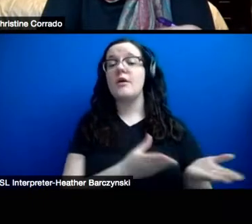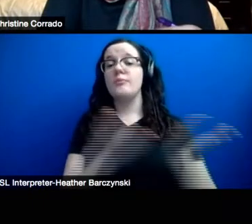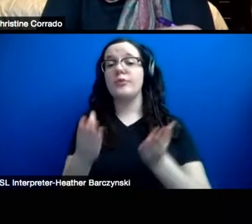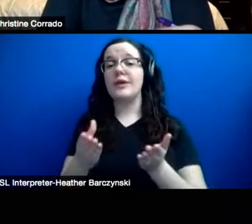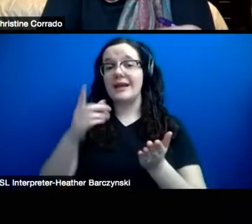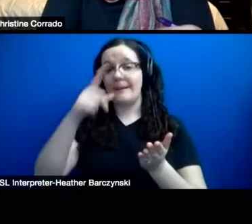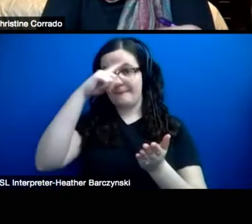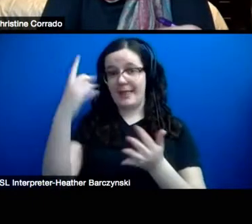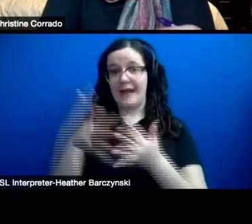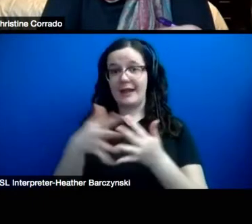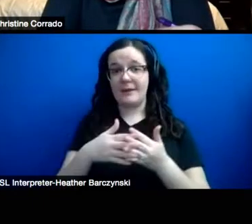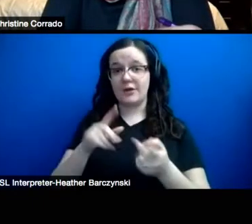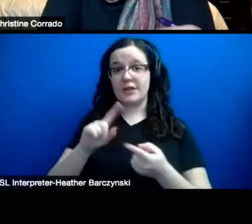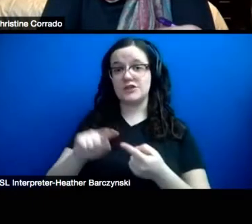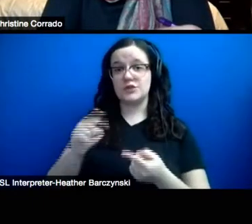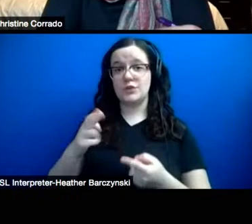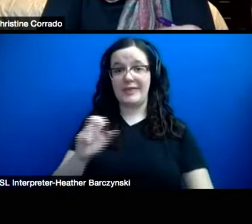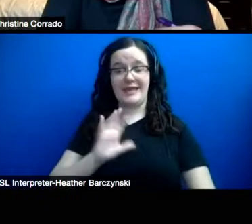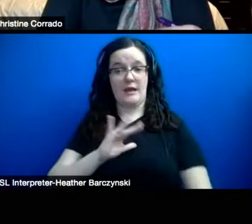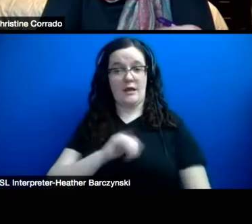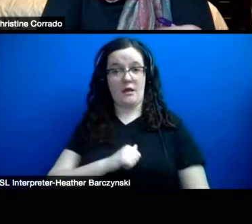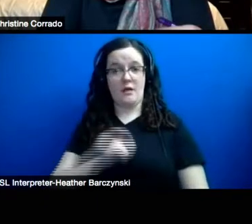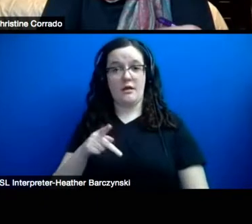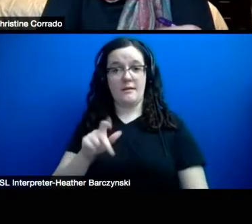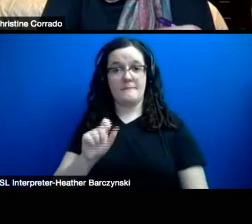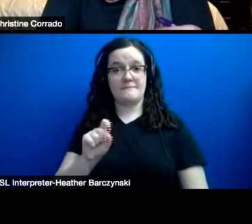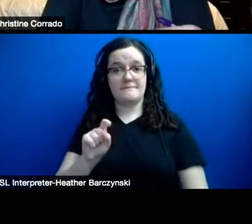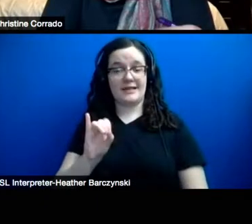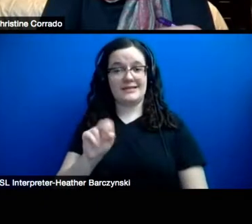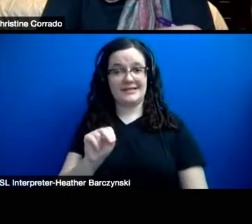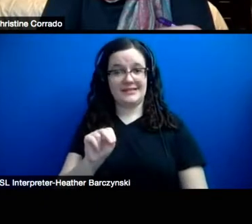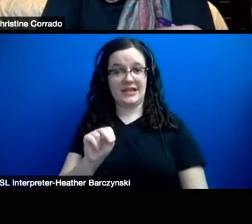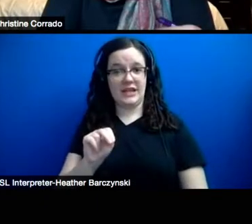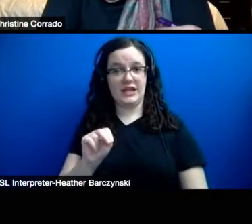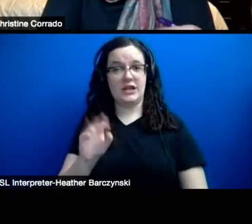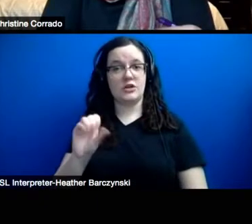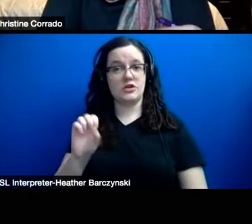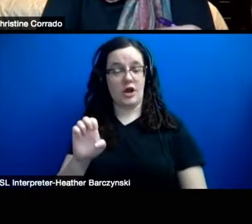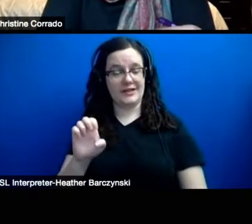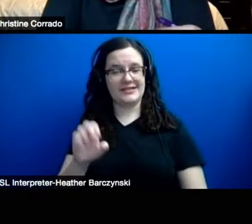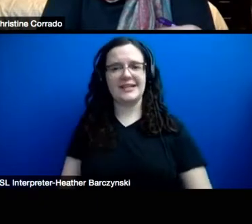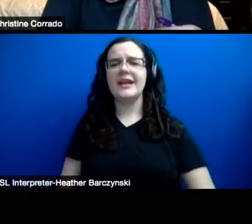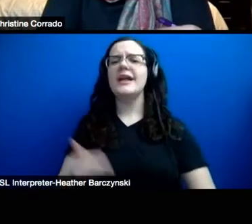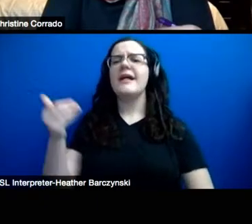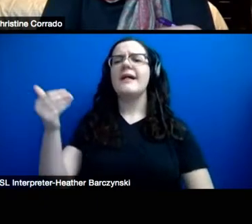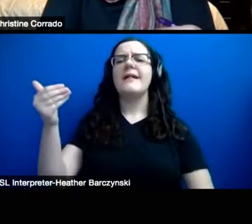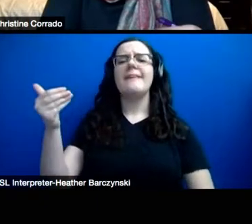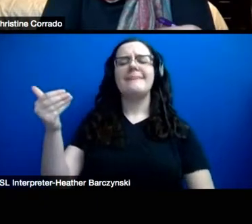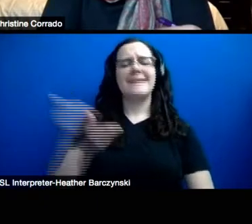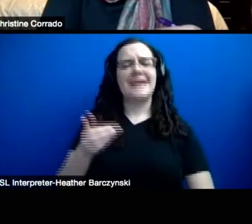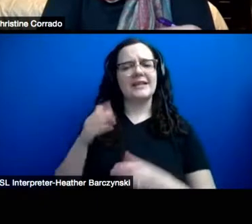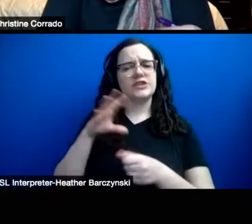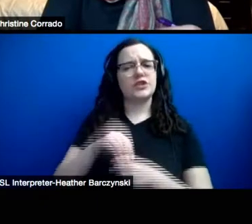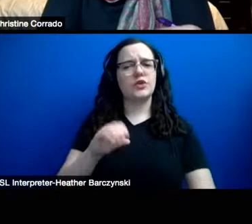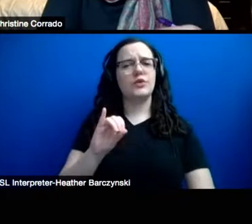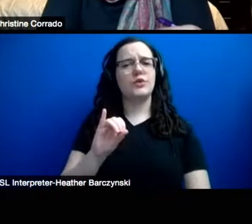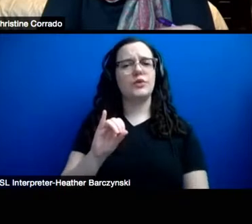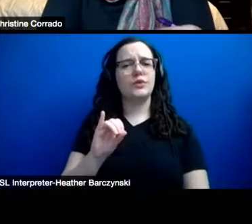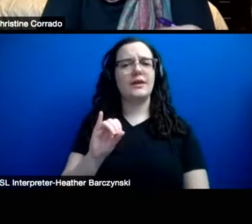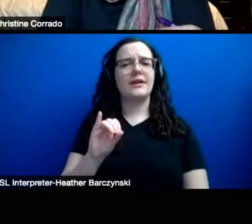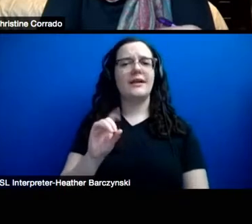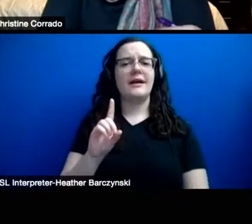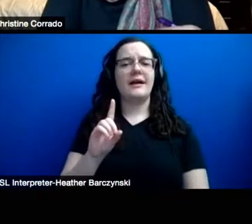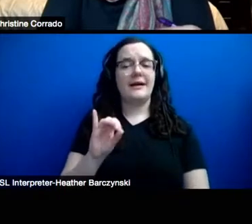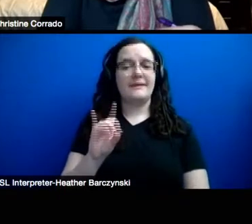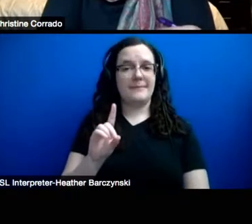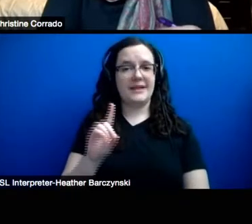Cause." The guests on the show included Iman Abid Thompson, the Director of Advocacy and Organizing at the